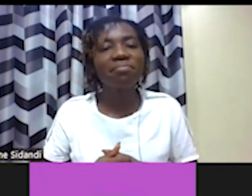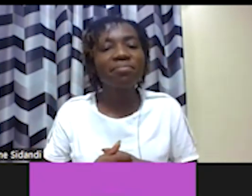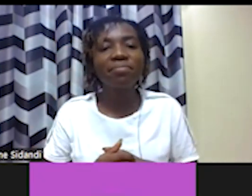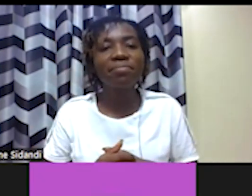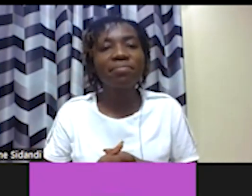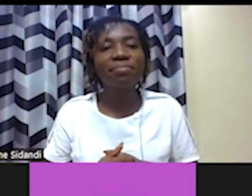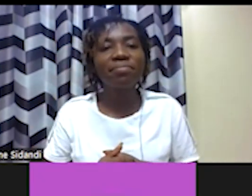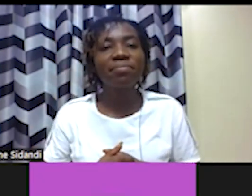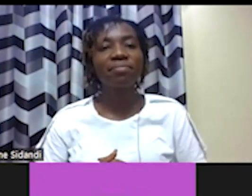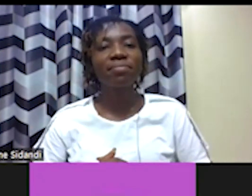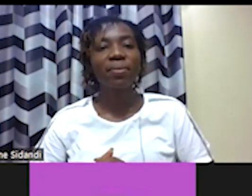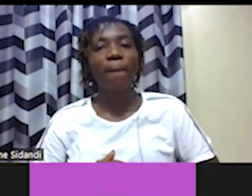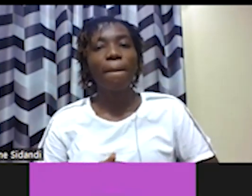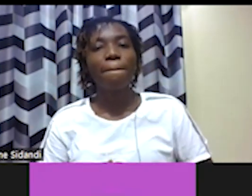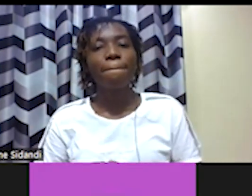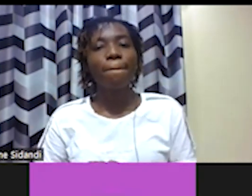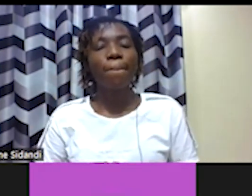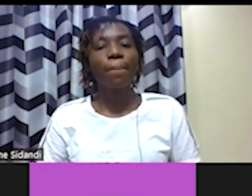Yeah.